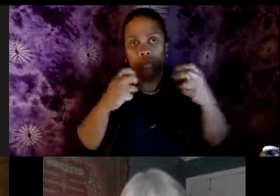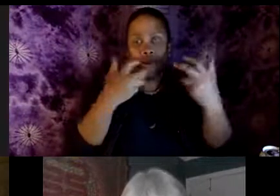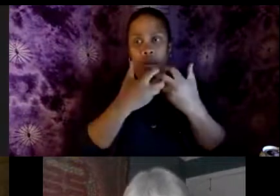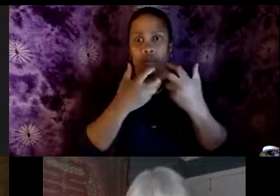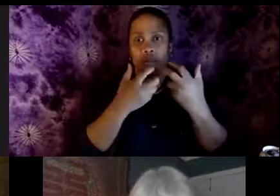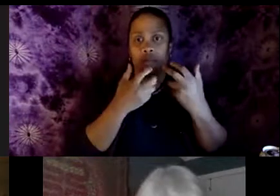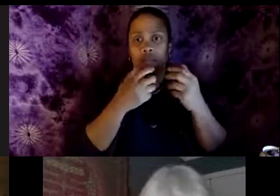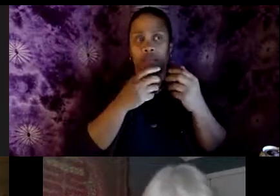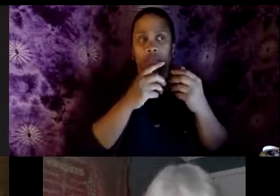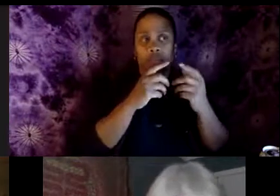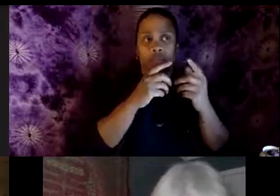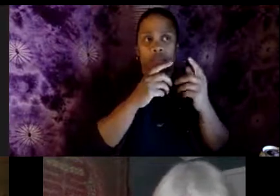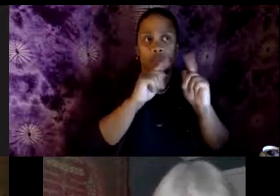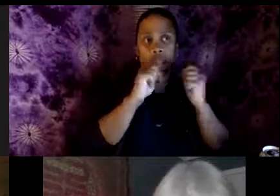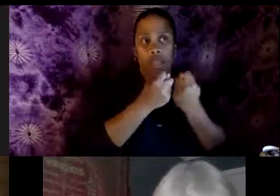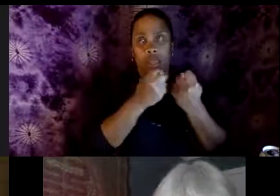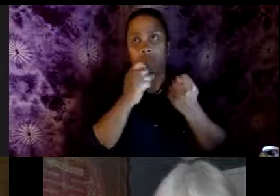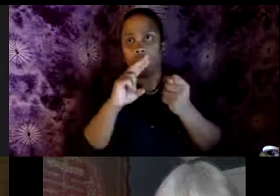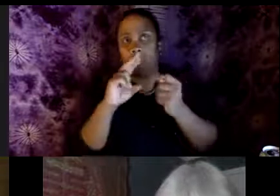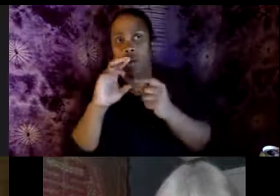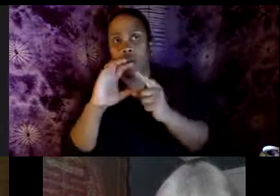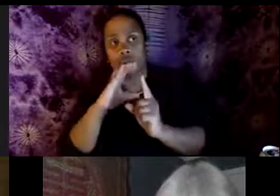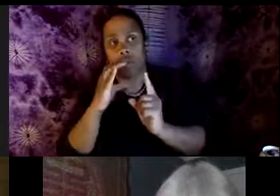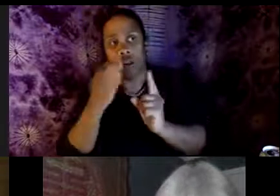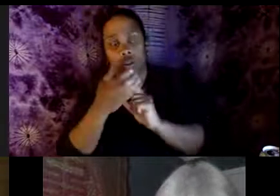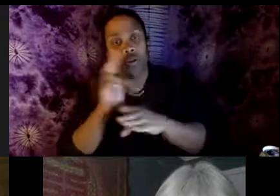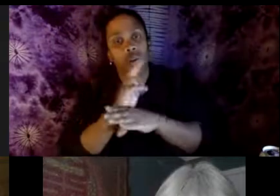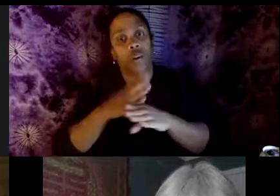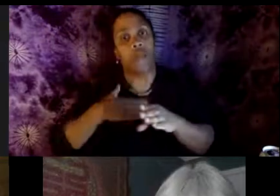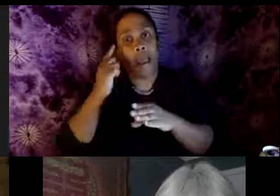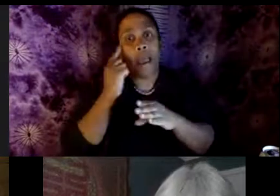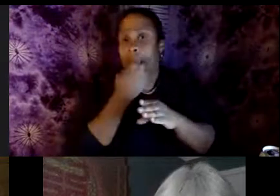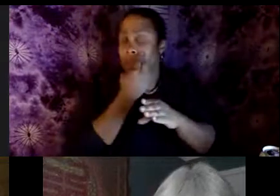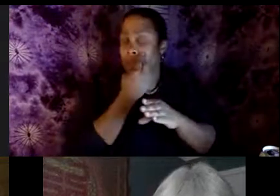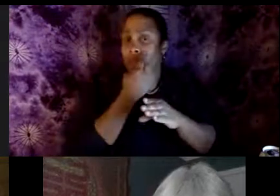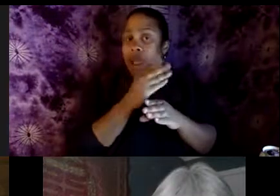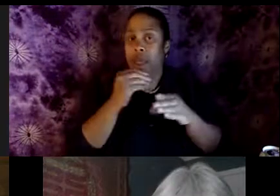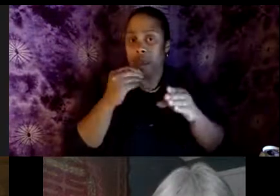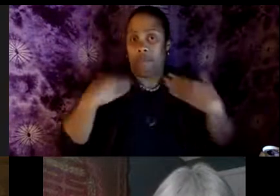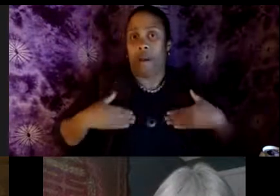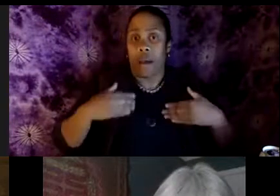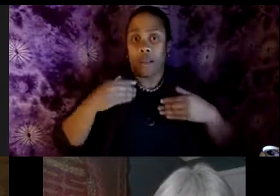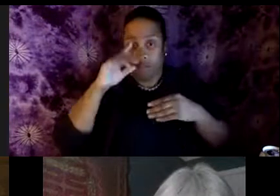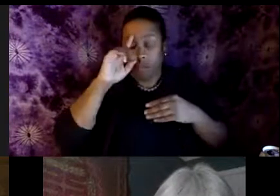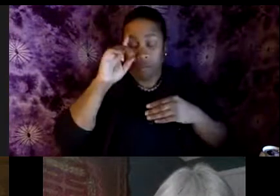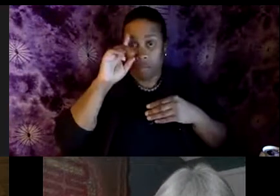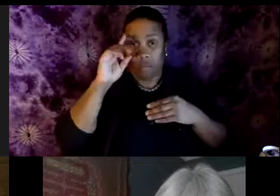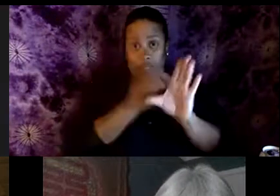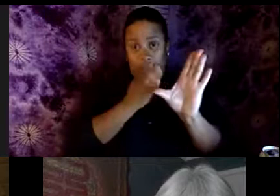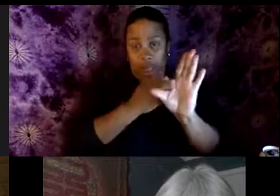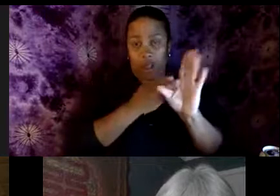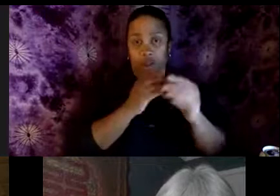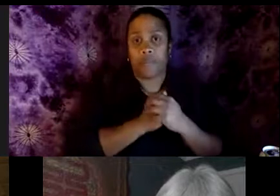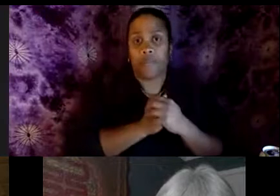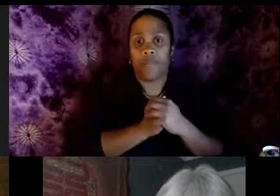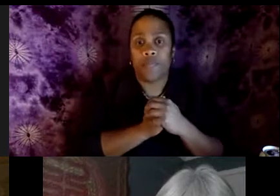my eye readings and a bunch of the body psychology work. And really, it's all body psychology, right? So what's expressing through our body and what does it mean? And there are all kinds of tools here for